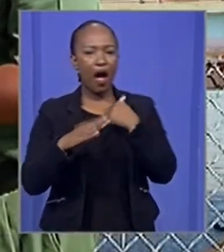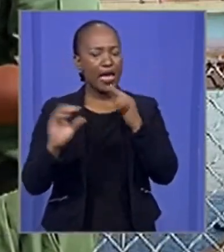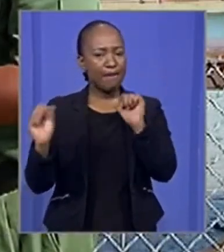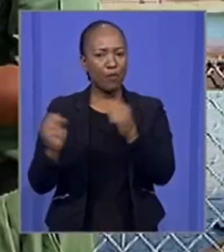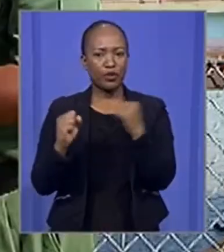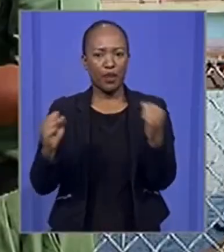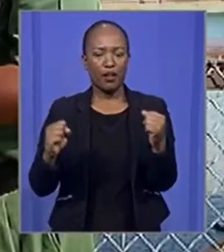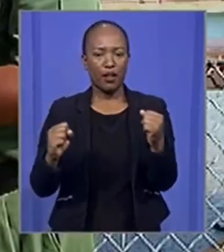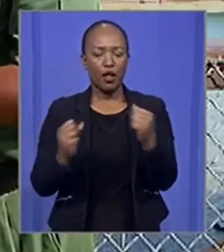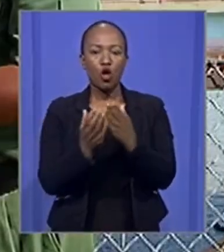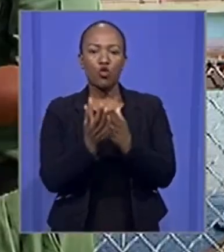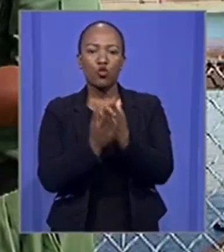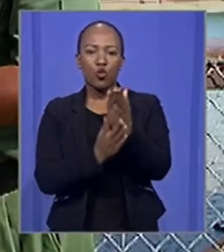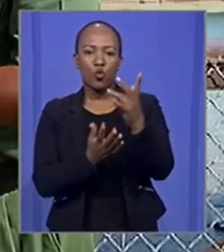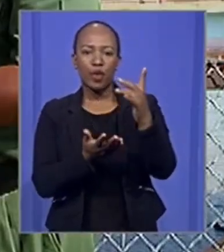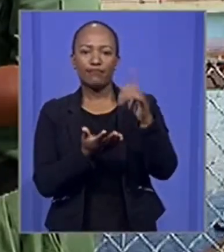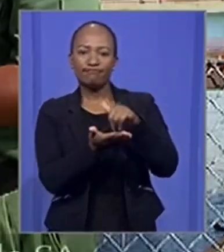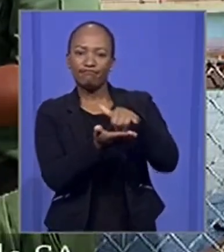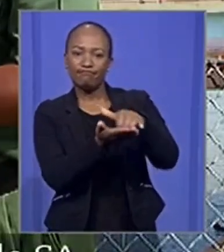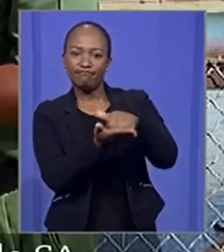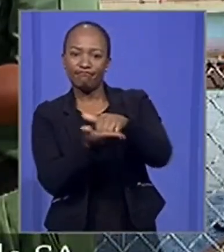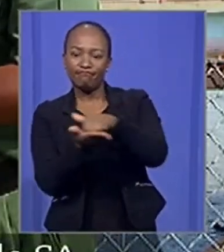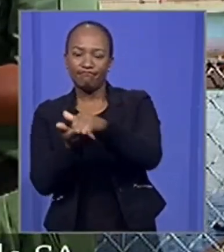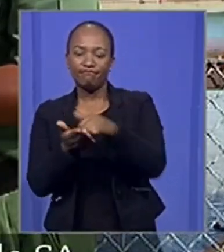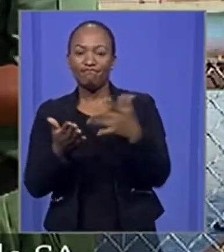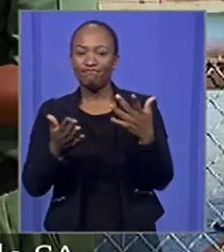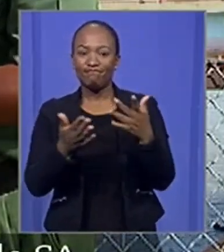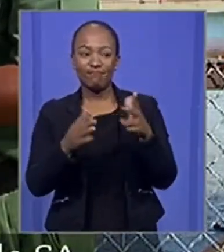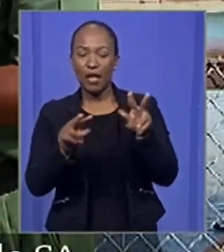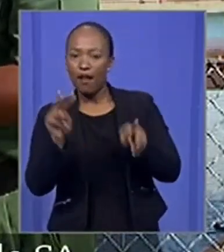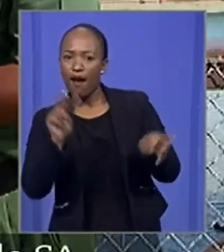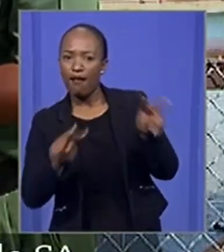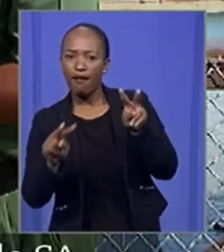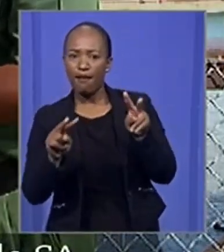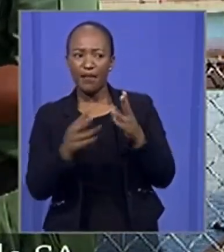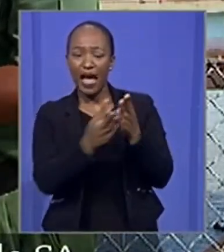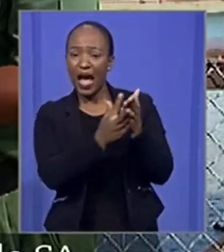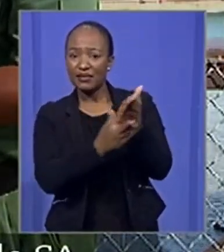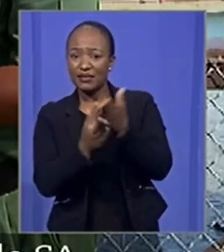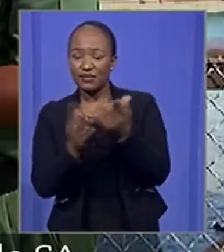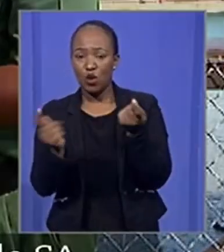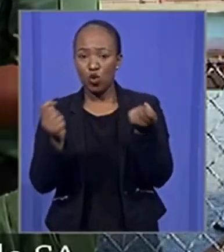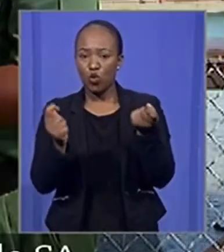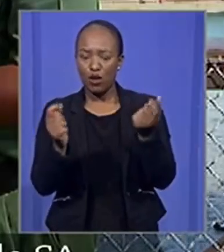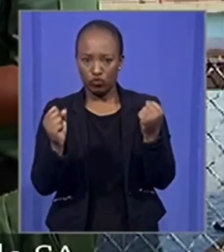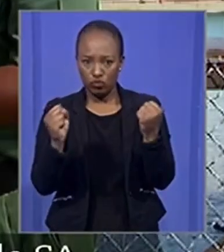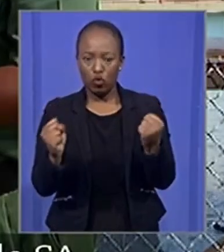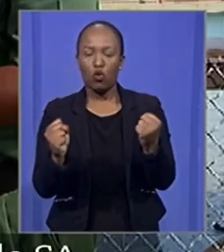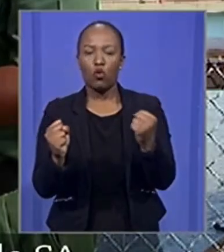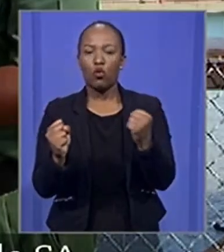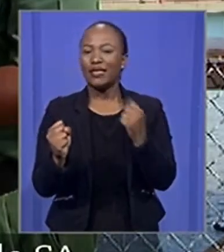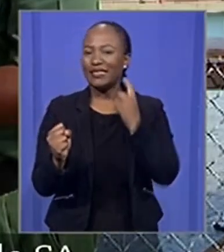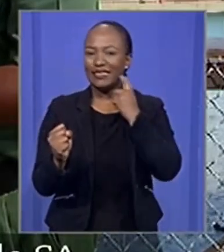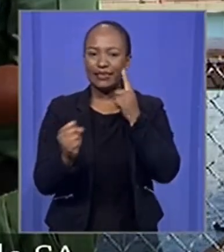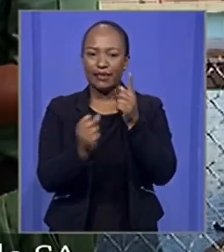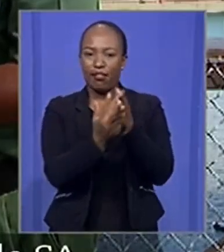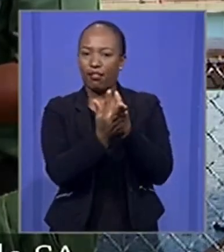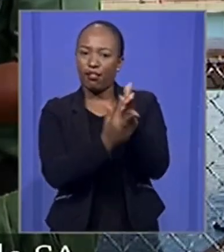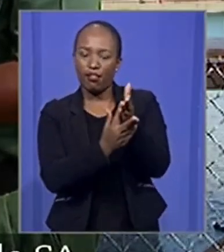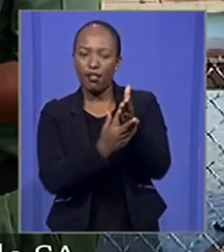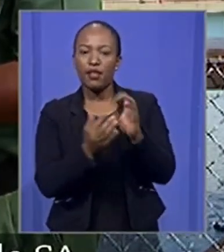through the ports, because right now the port is sanitized, access control is firmed up, it's no longer easy. They would try